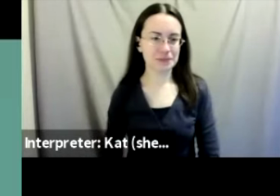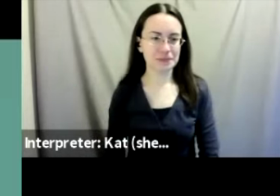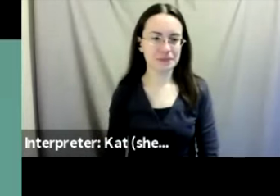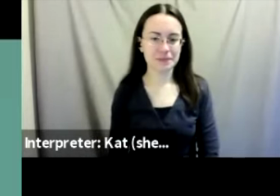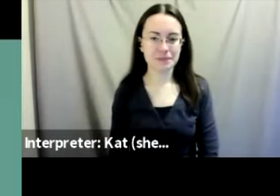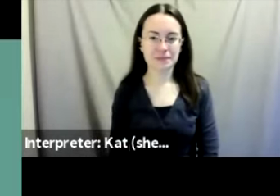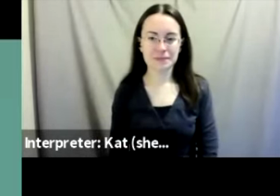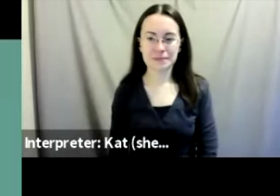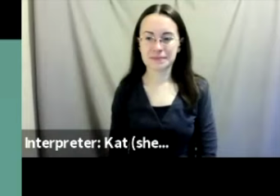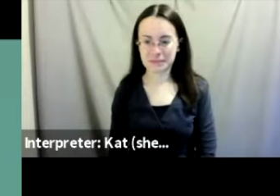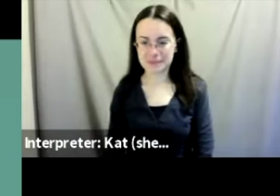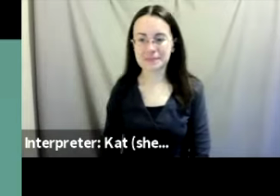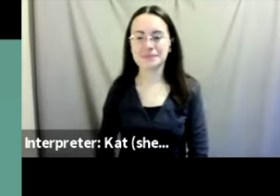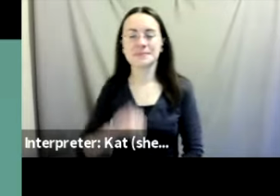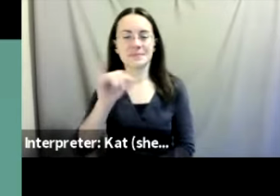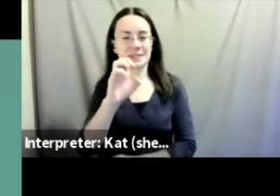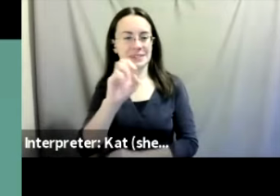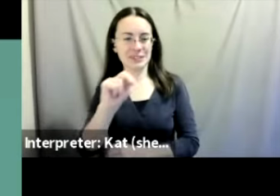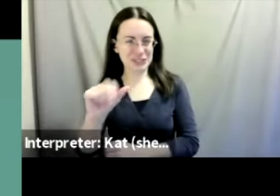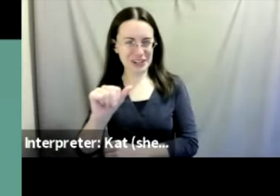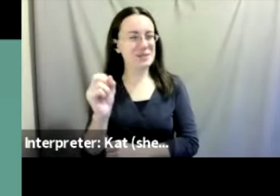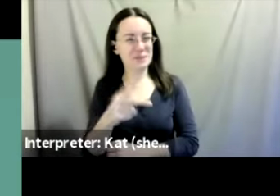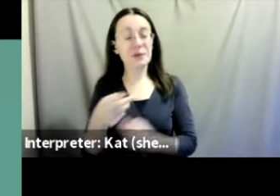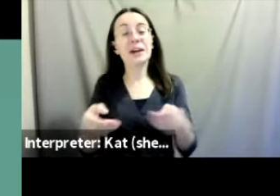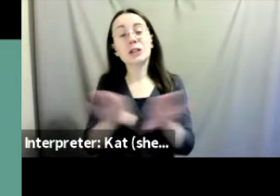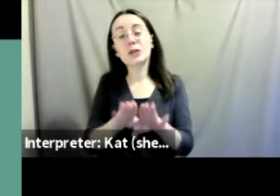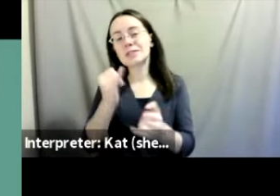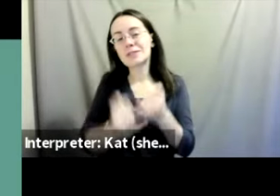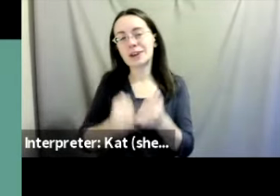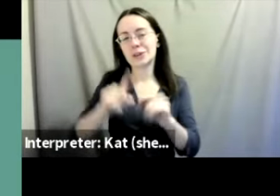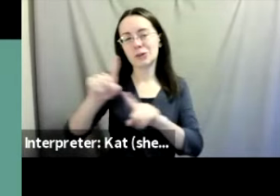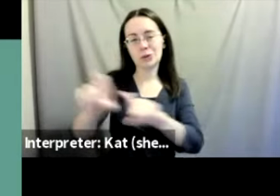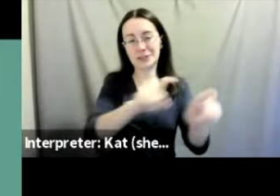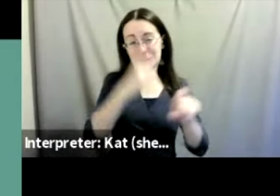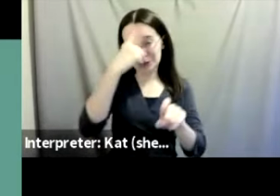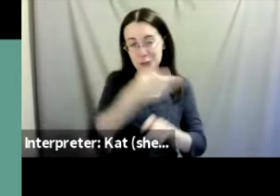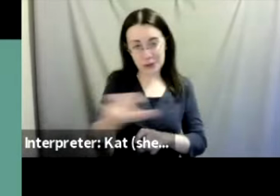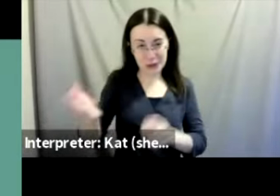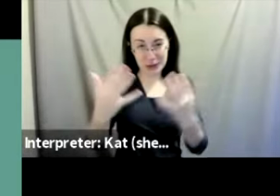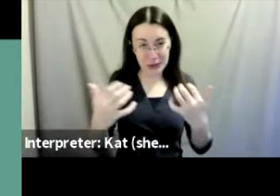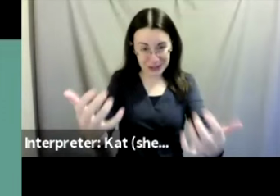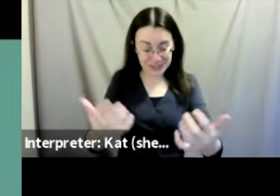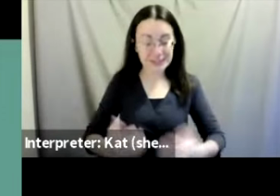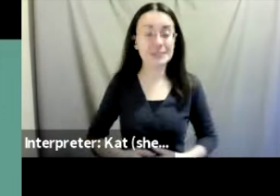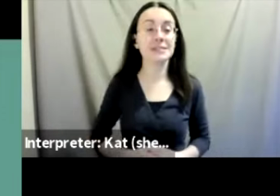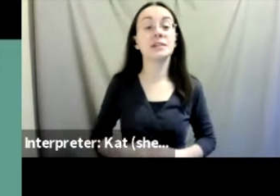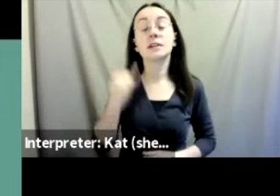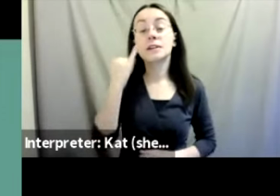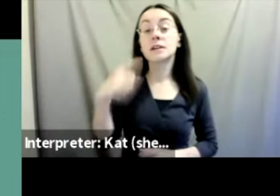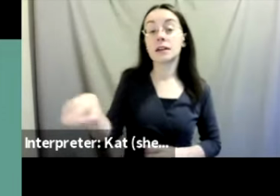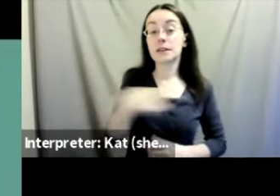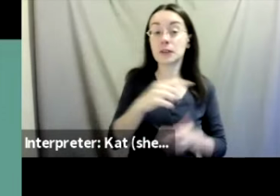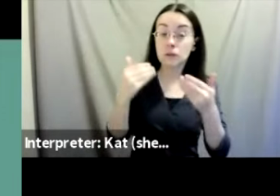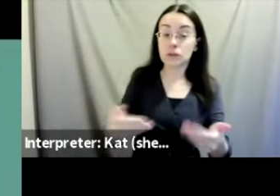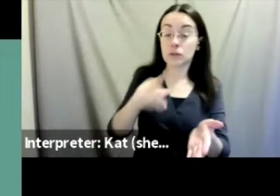Okay, so we just have some closing questions for the audience. If you were to conduct a research to better understand and